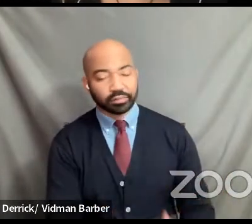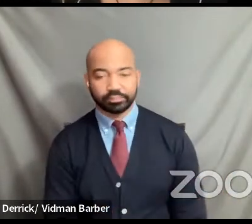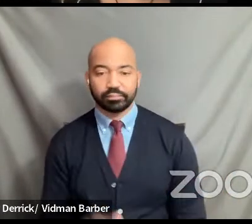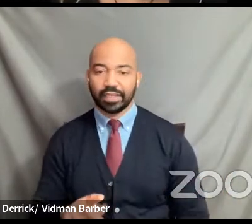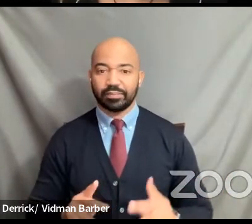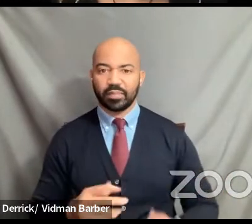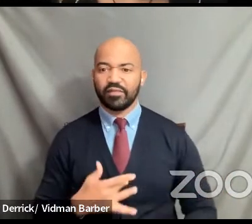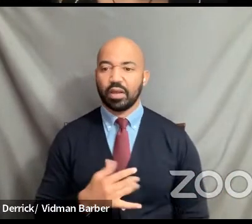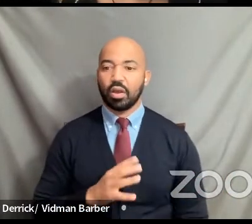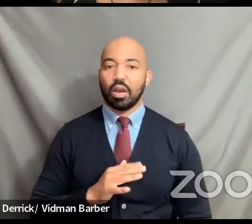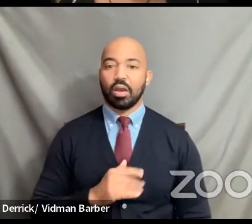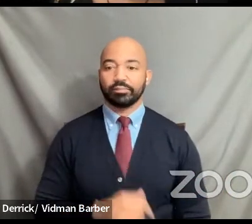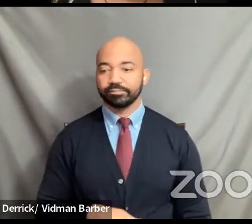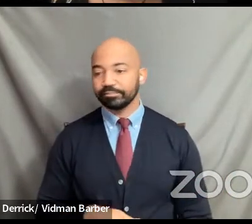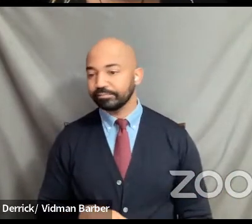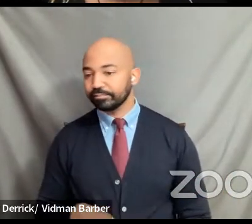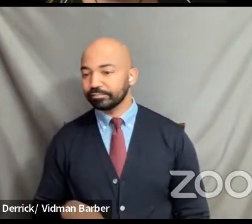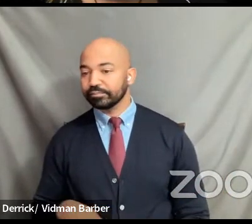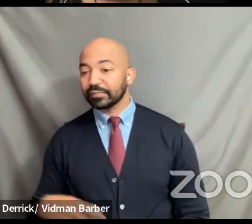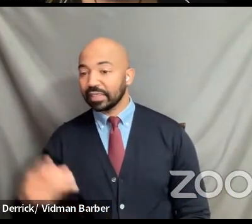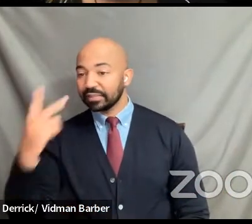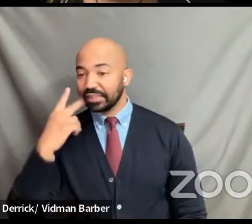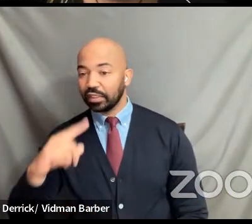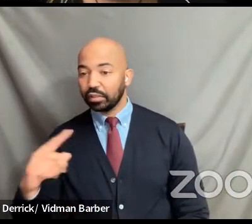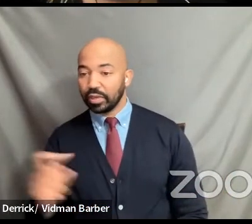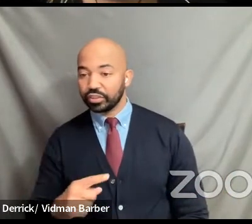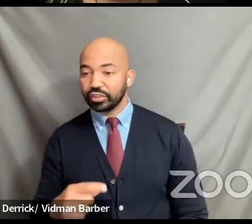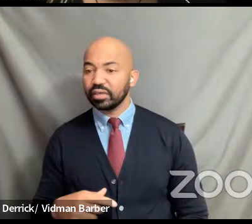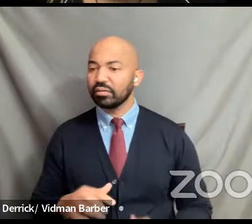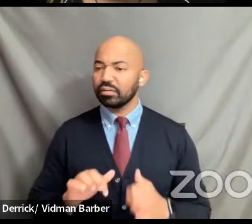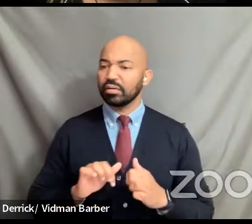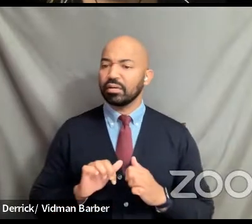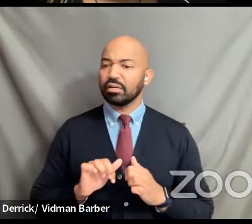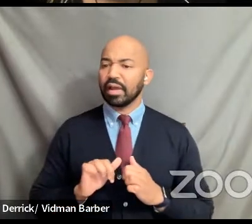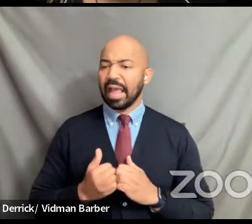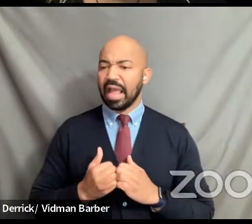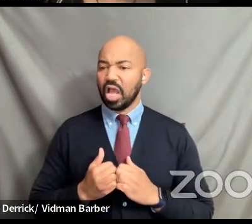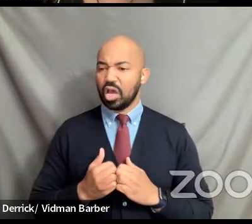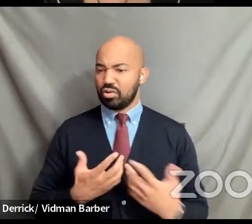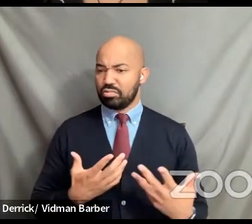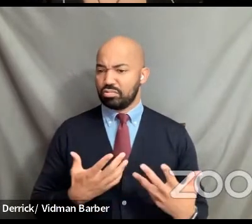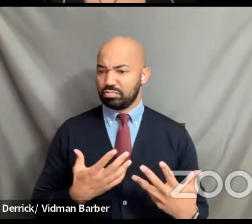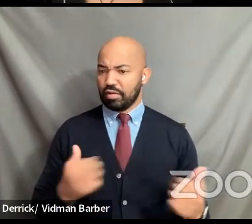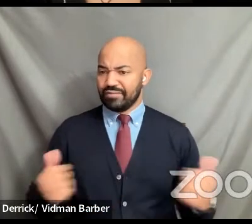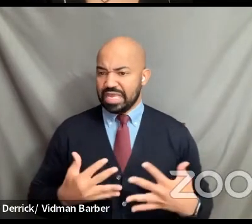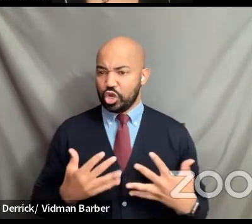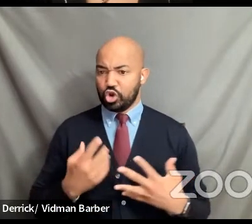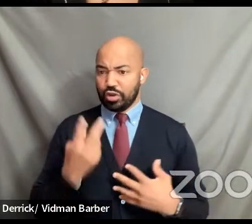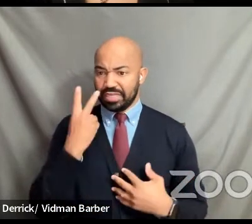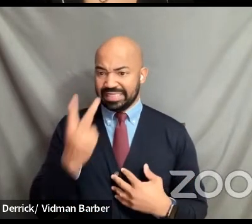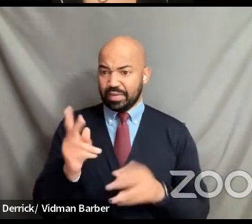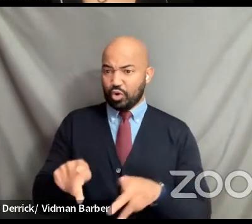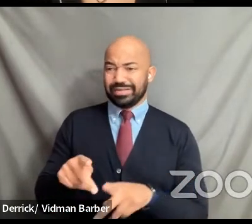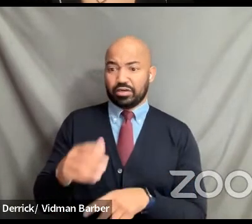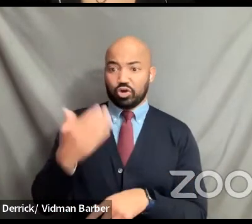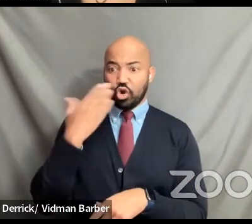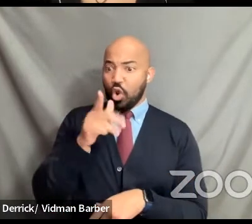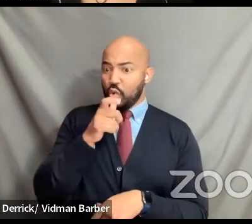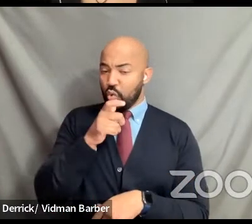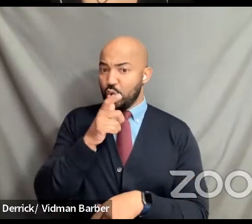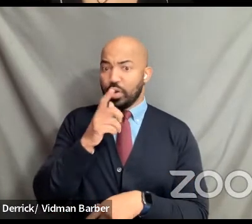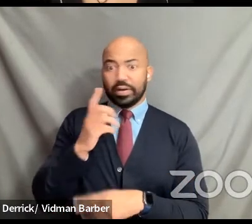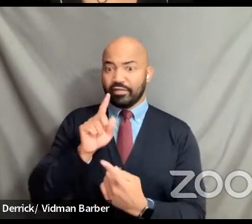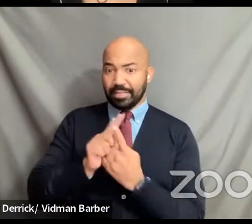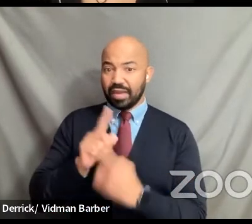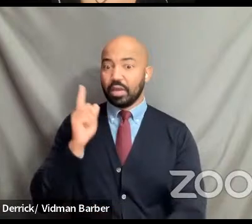I see Tier's question, like, how do you get over the fear of cold walking up to people you don't know and talking to them? Man, I'm always